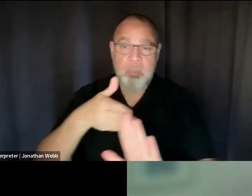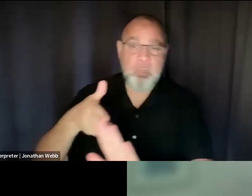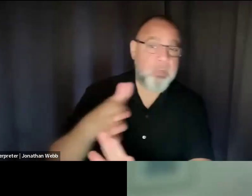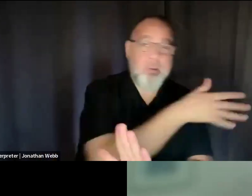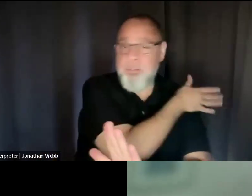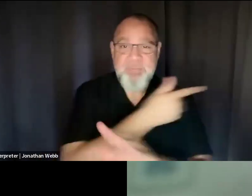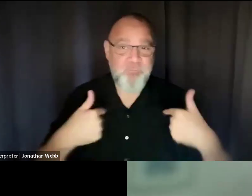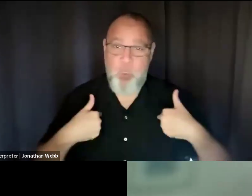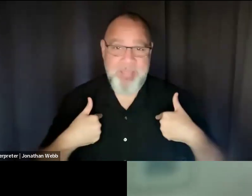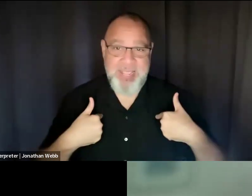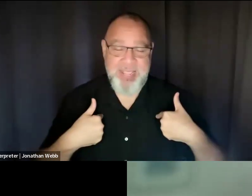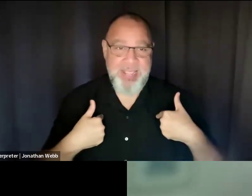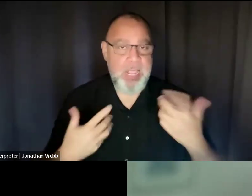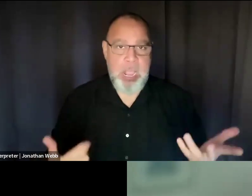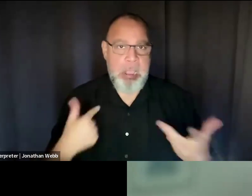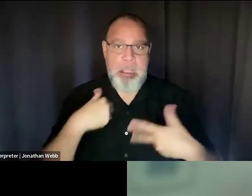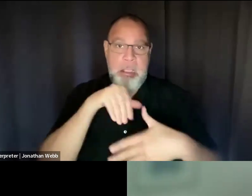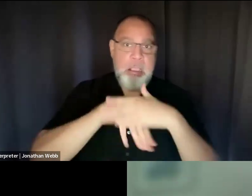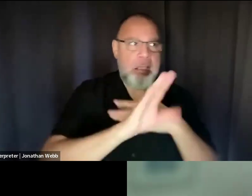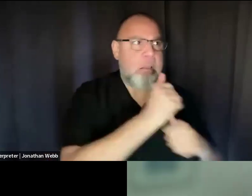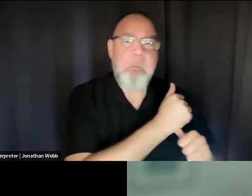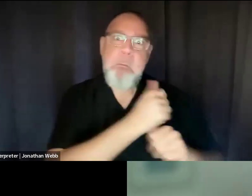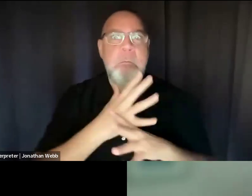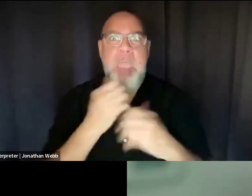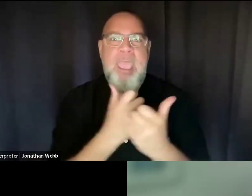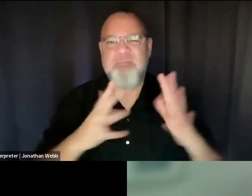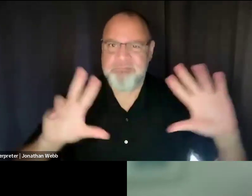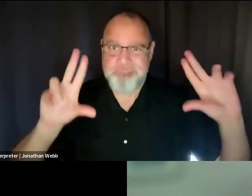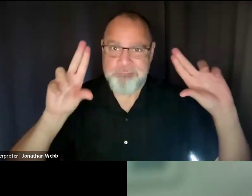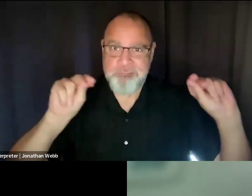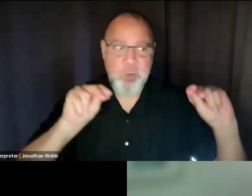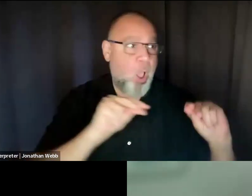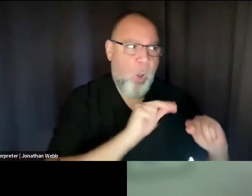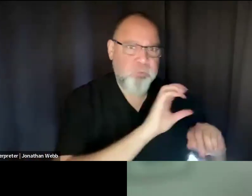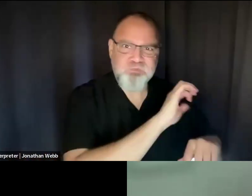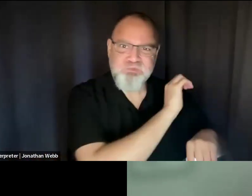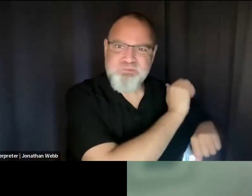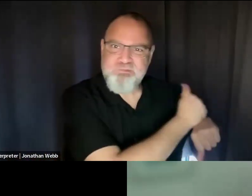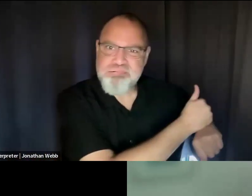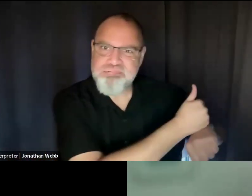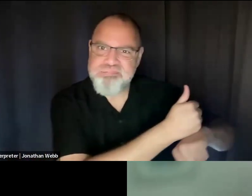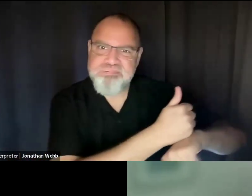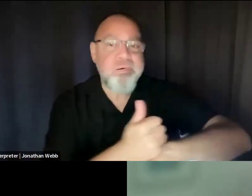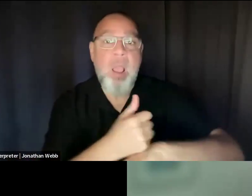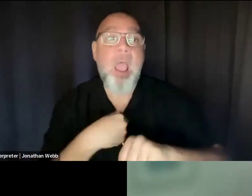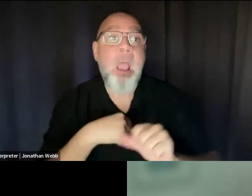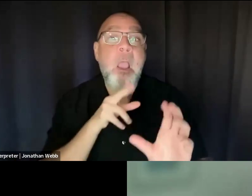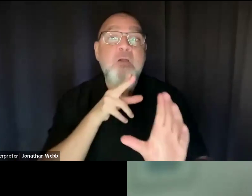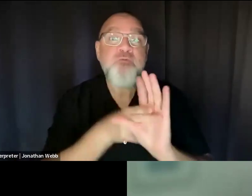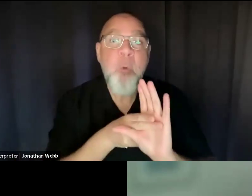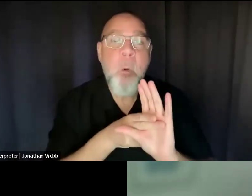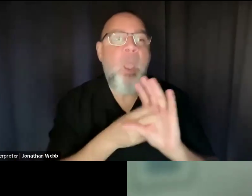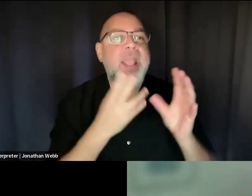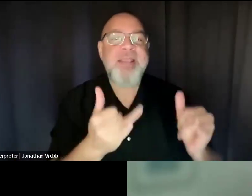developed. So I've just been able to add a little sprinkle, if you will, to a lot of the work. That's great work that's already been